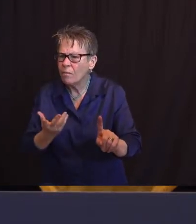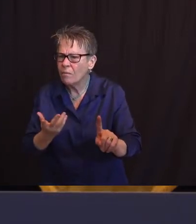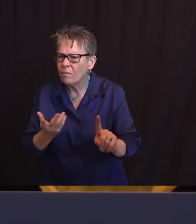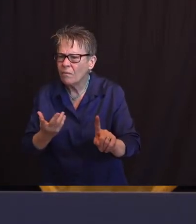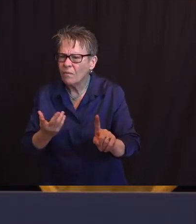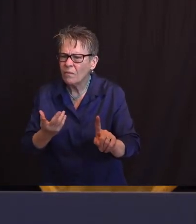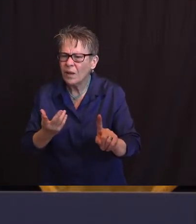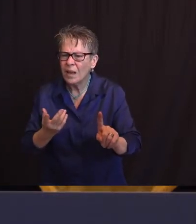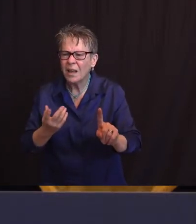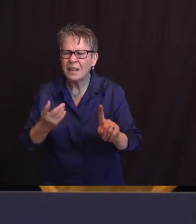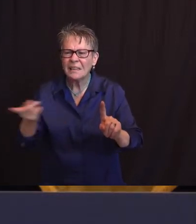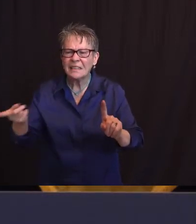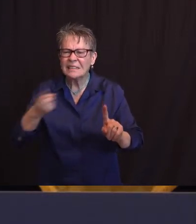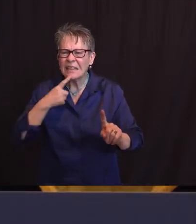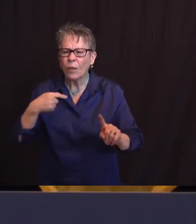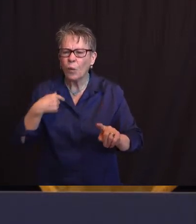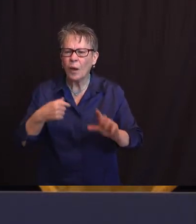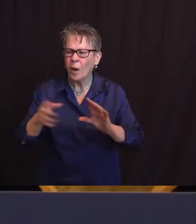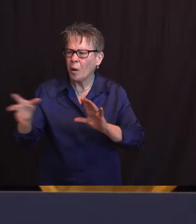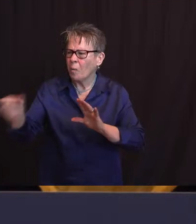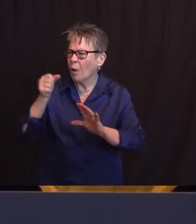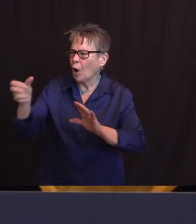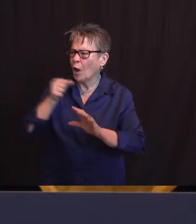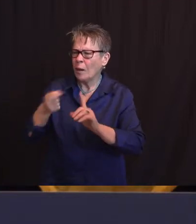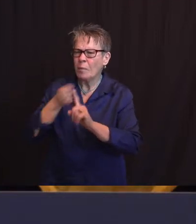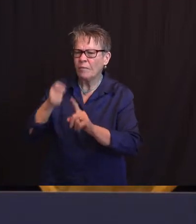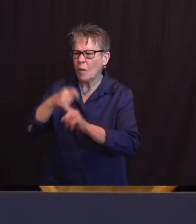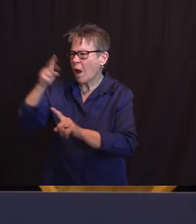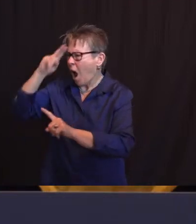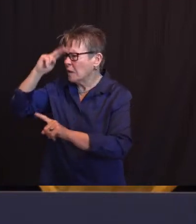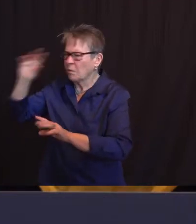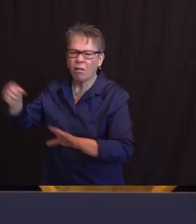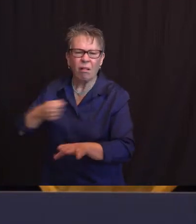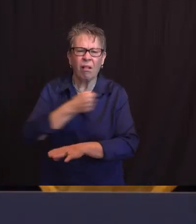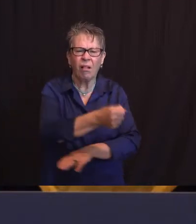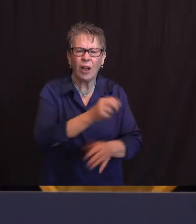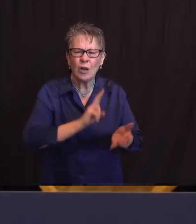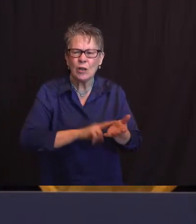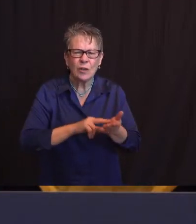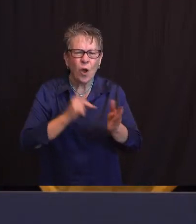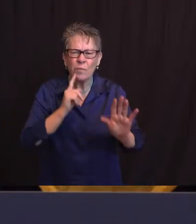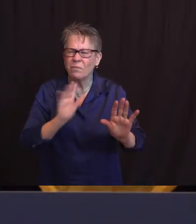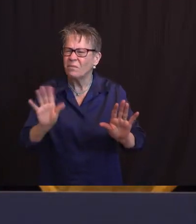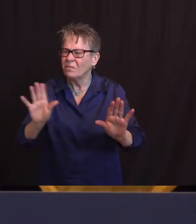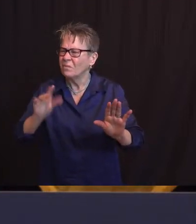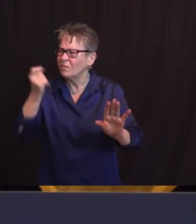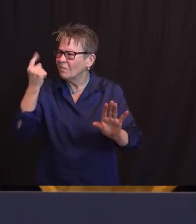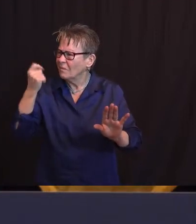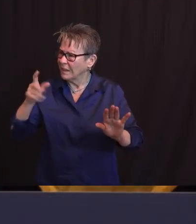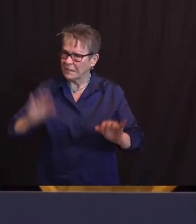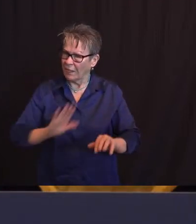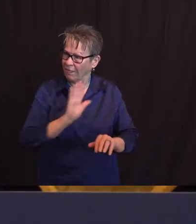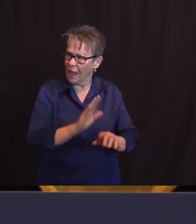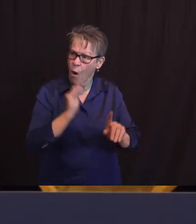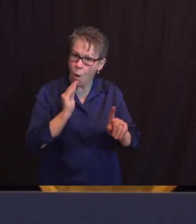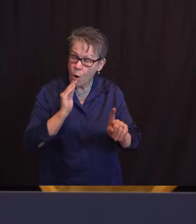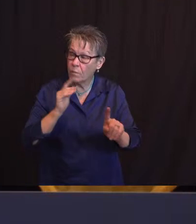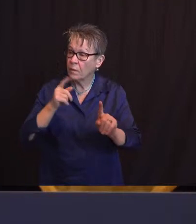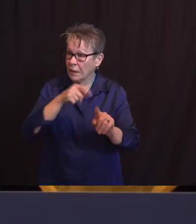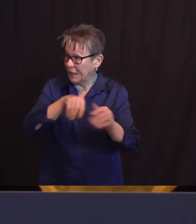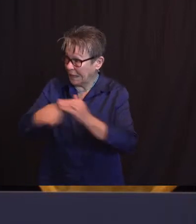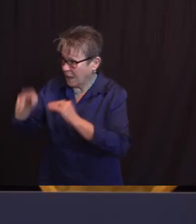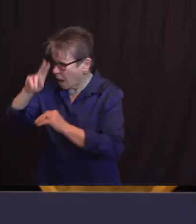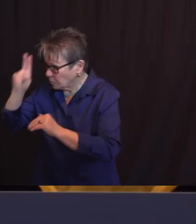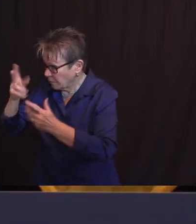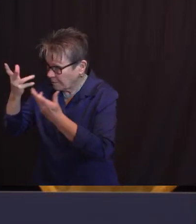to find a place for them that had no connection or that was abstract. These are their this is where they live. And the